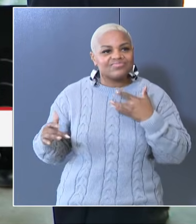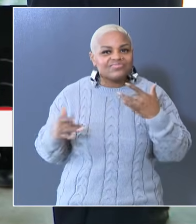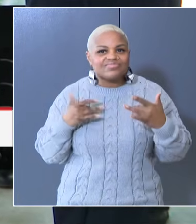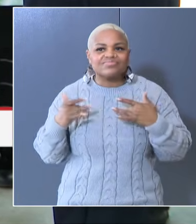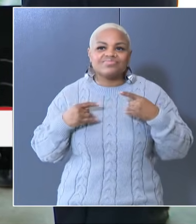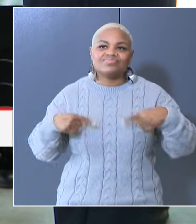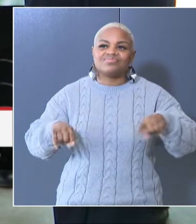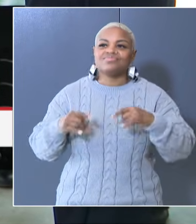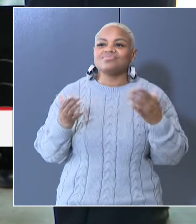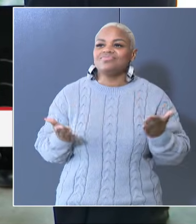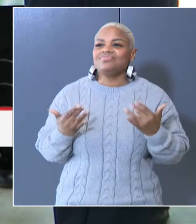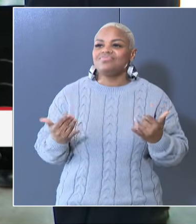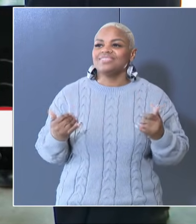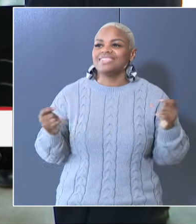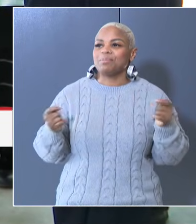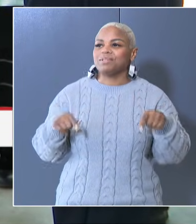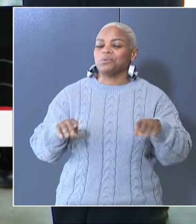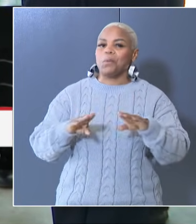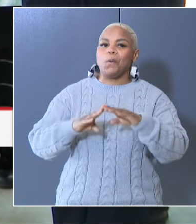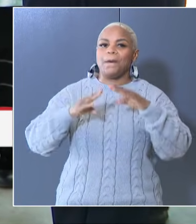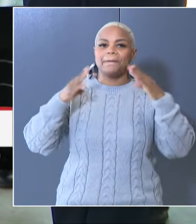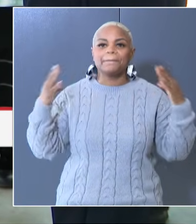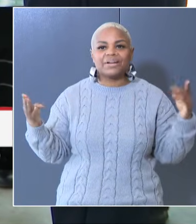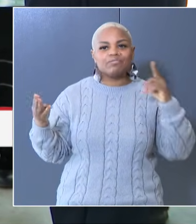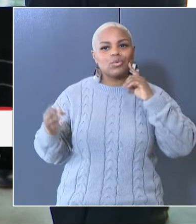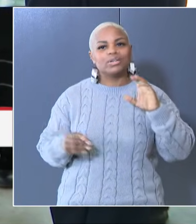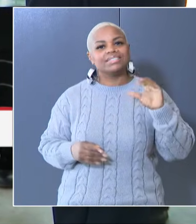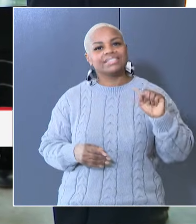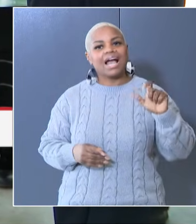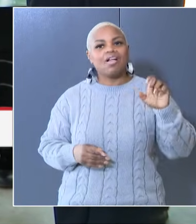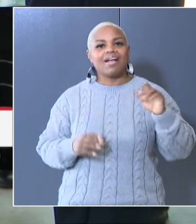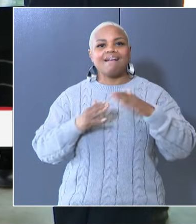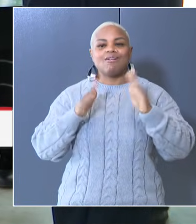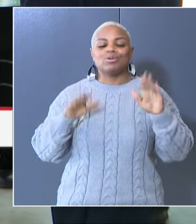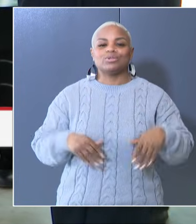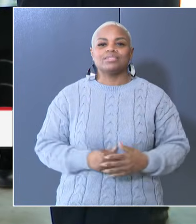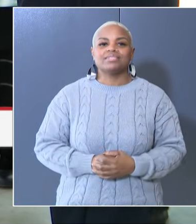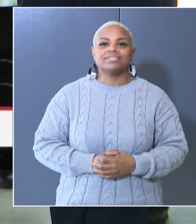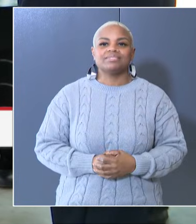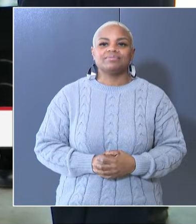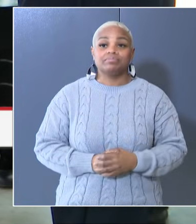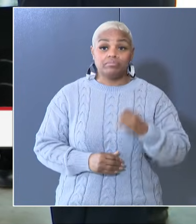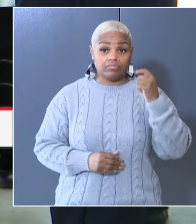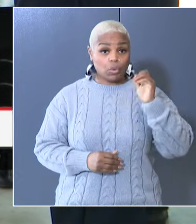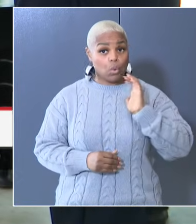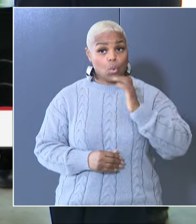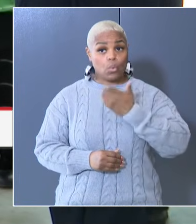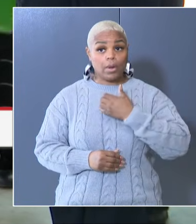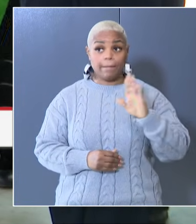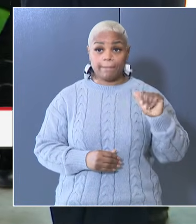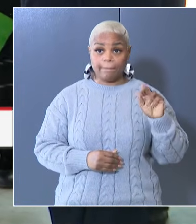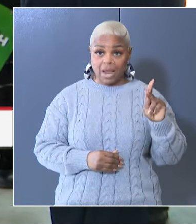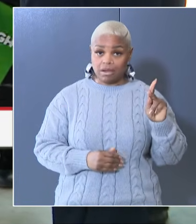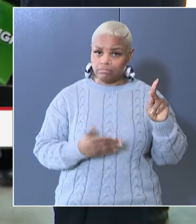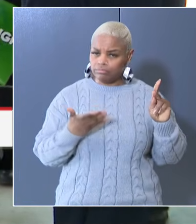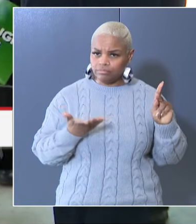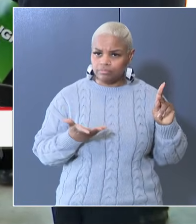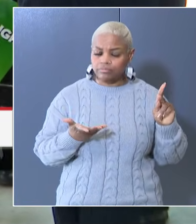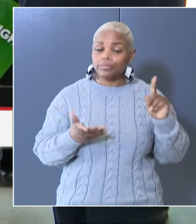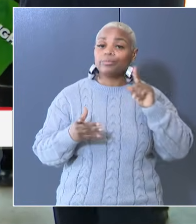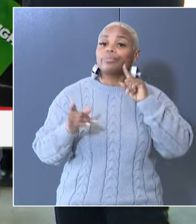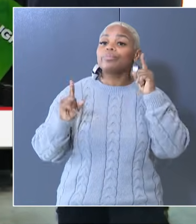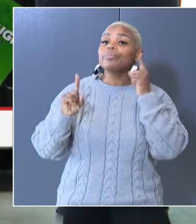this grand opening of Cycle House at NEF. It is our mission to create and preserve affordable housing by